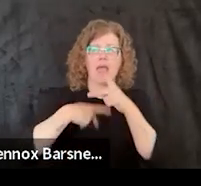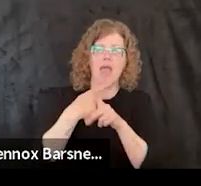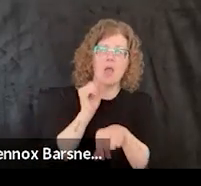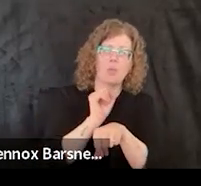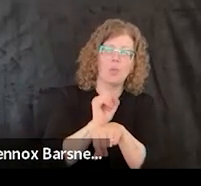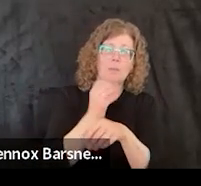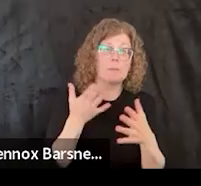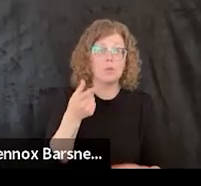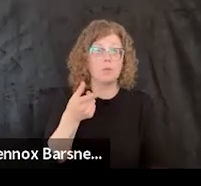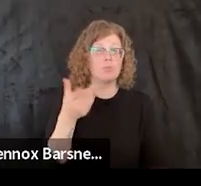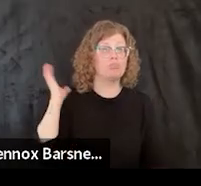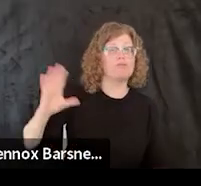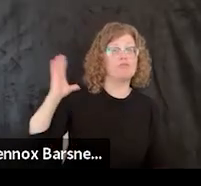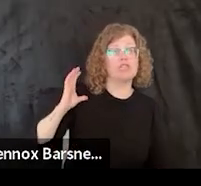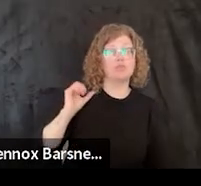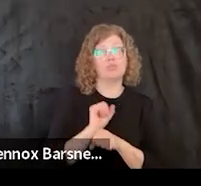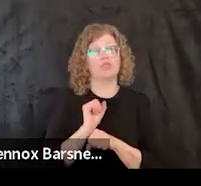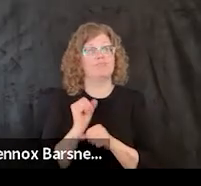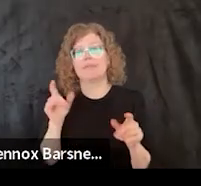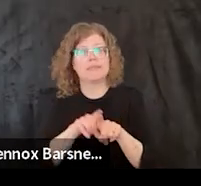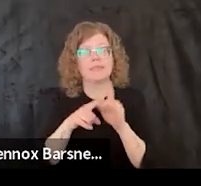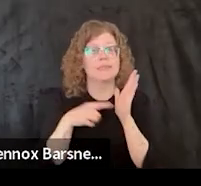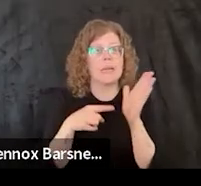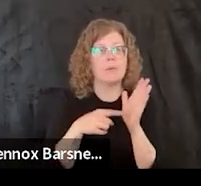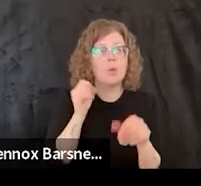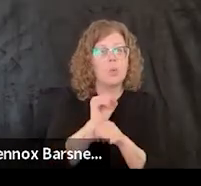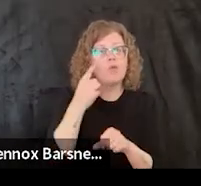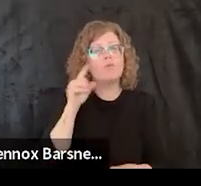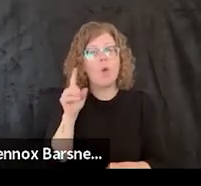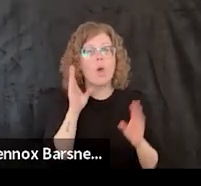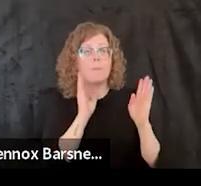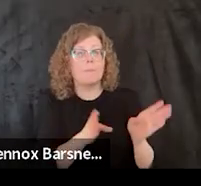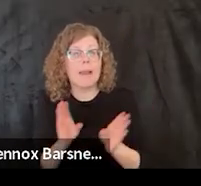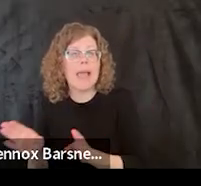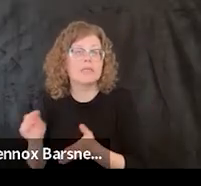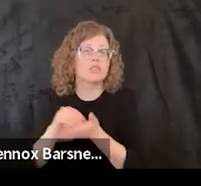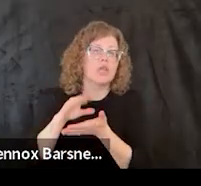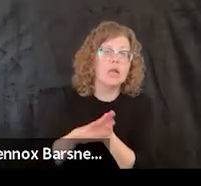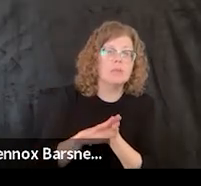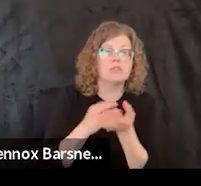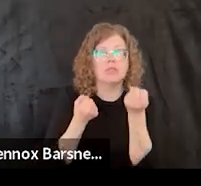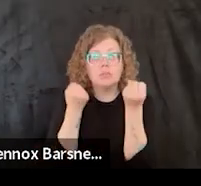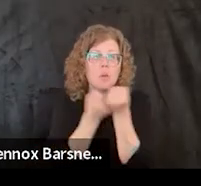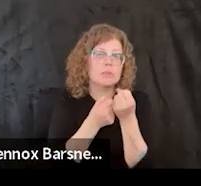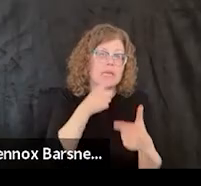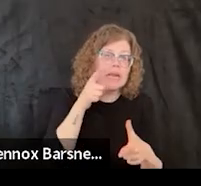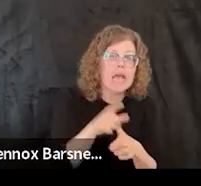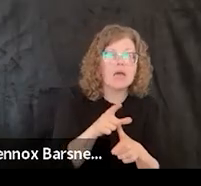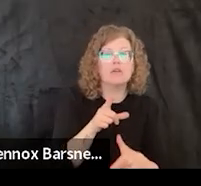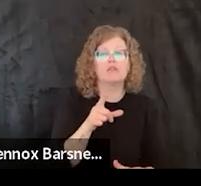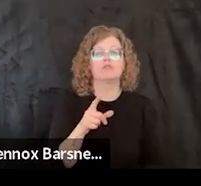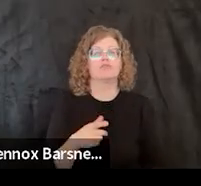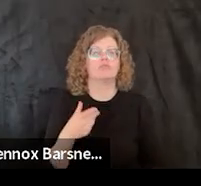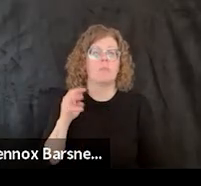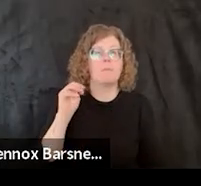previous examples of work, planning documents, support letters, mock-ups, or drafts of the